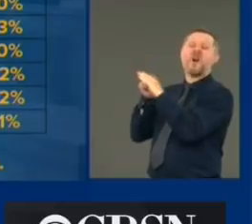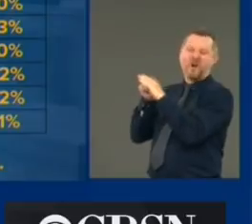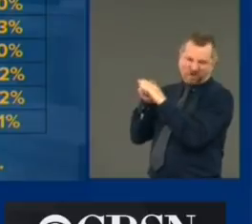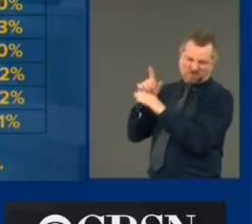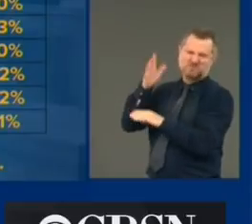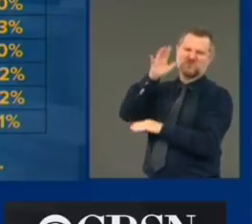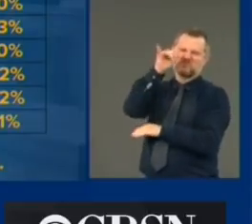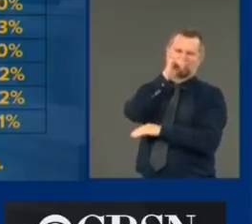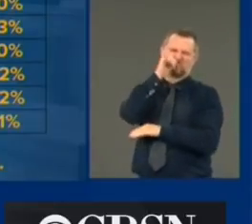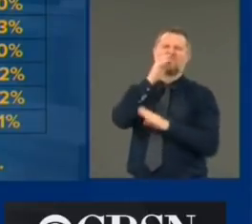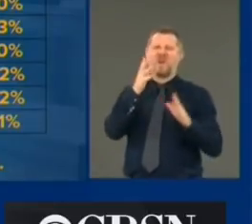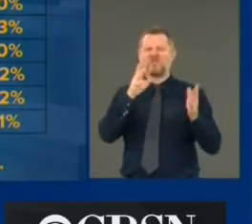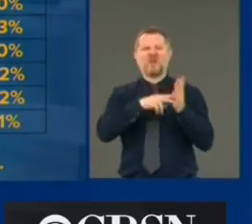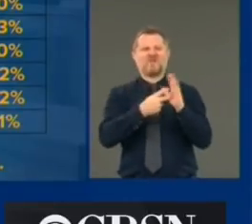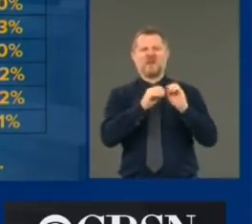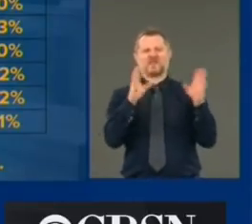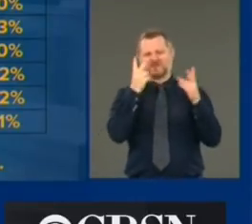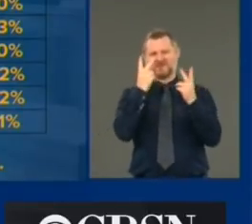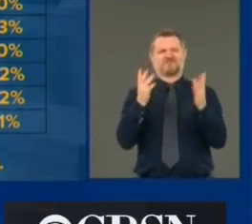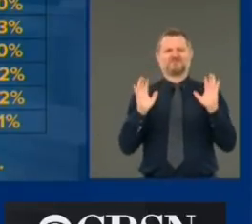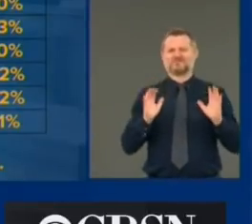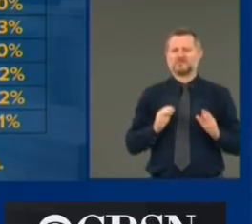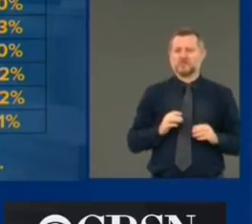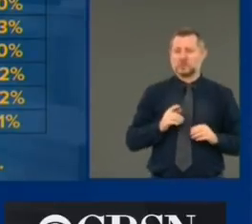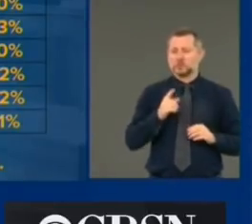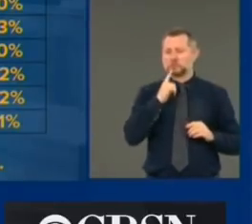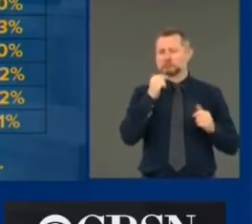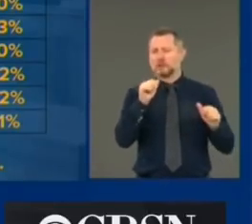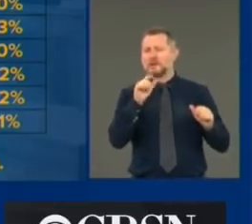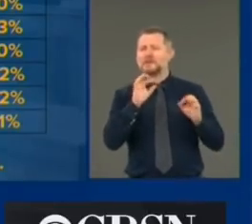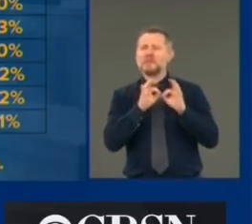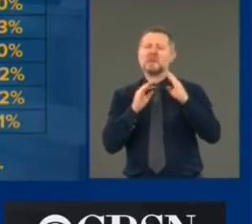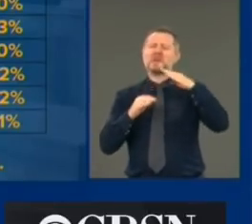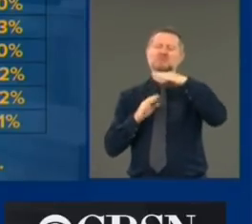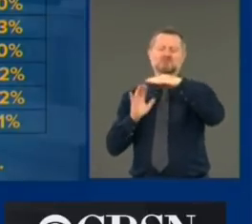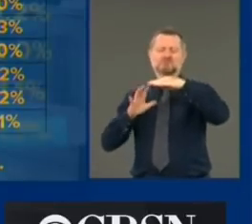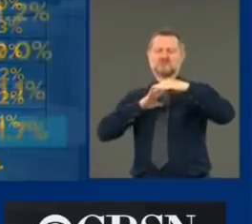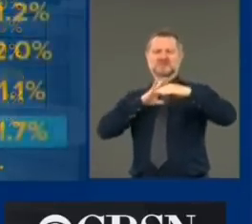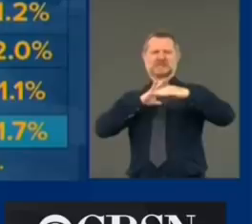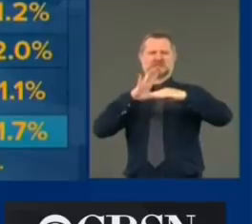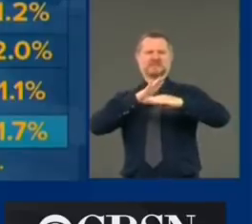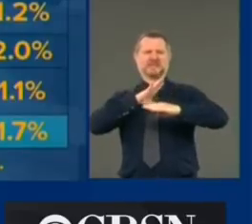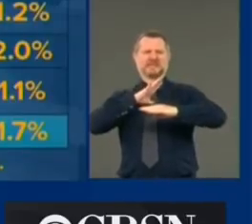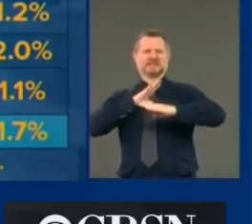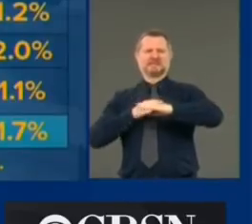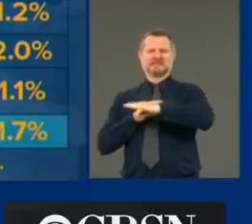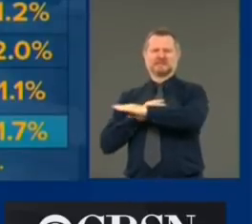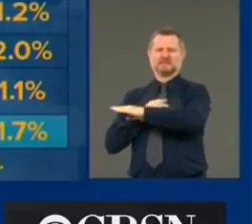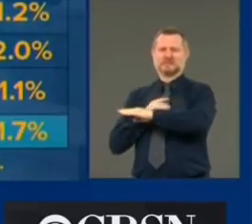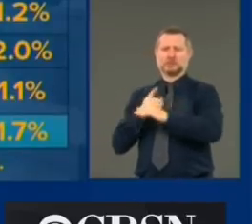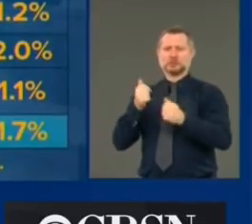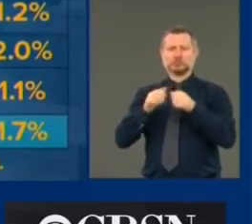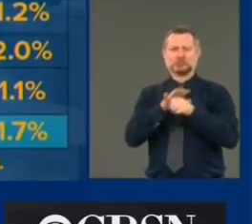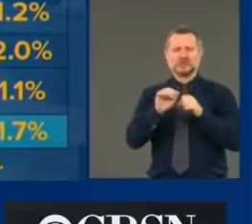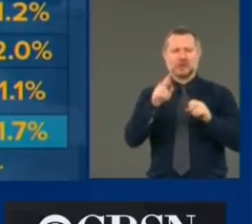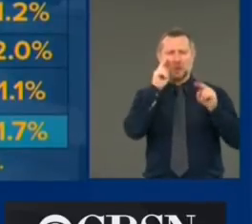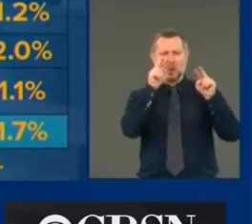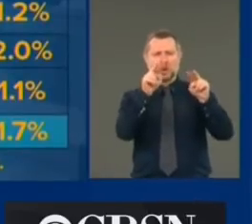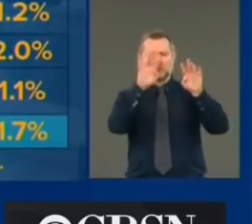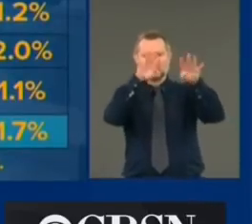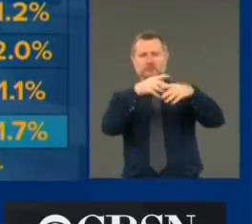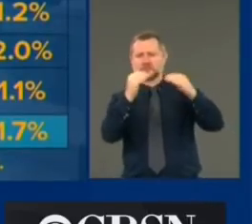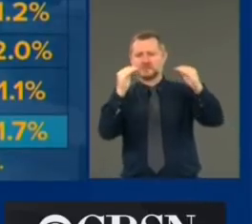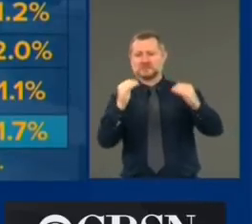right? We're looking for a direction more than anything else. But you see it by region, and then you have a